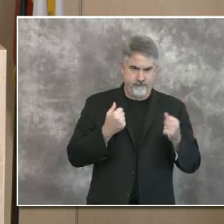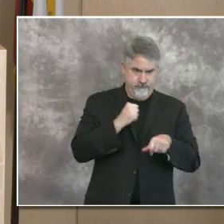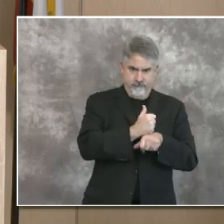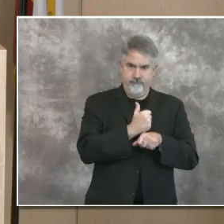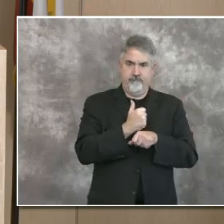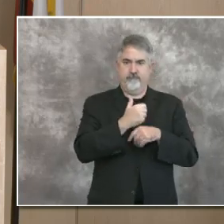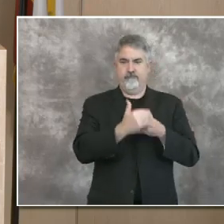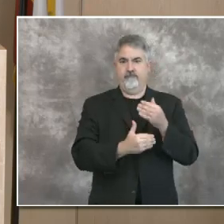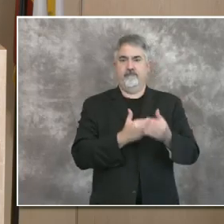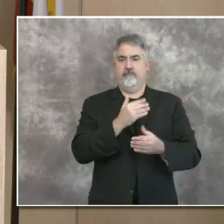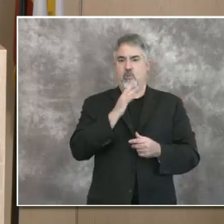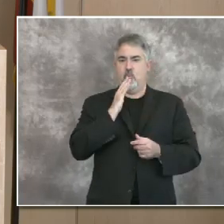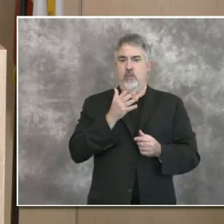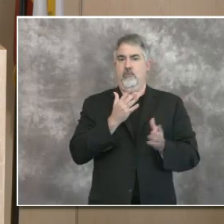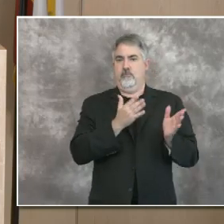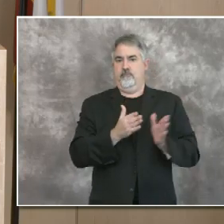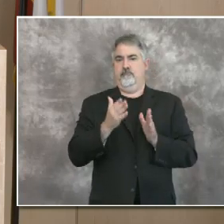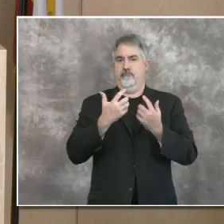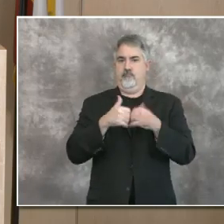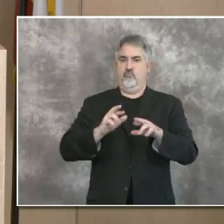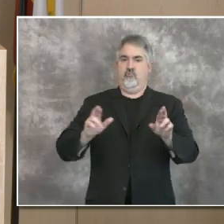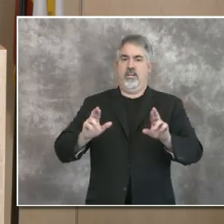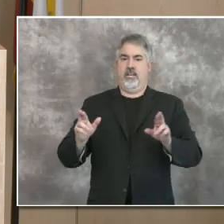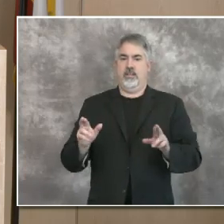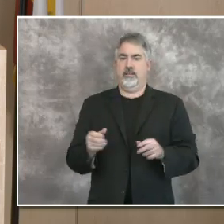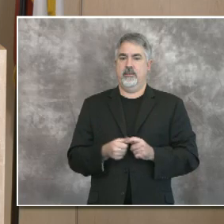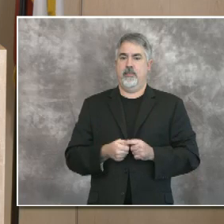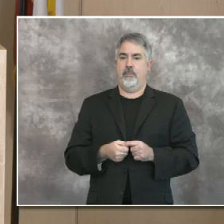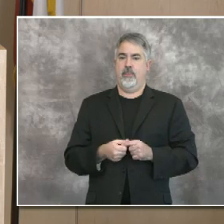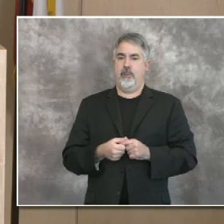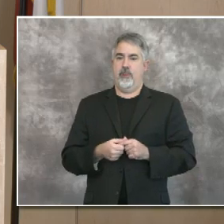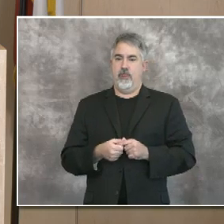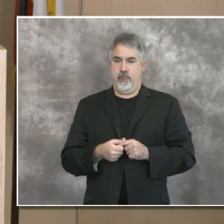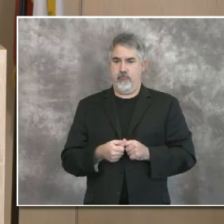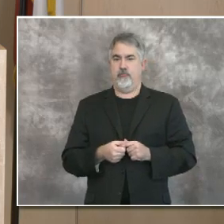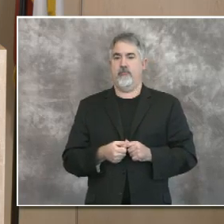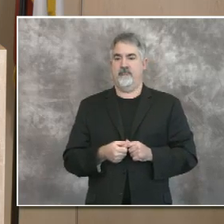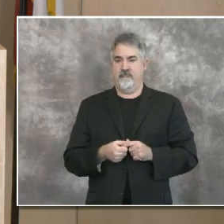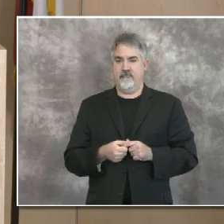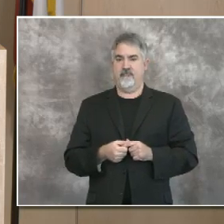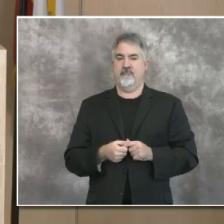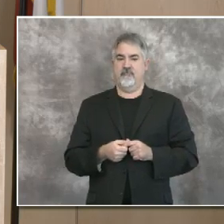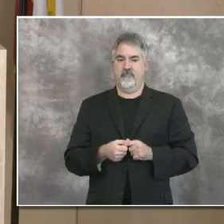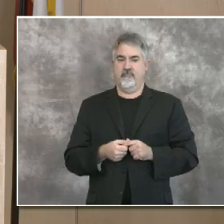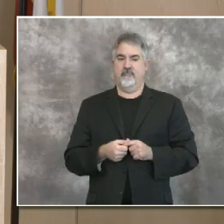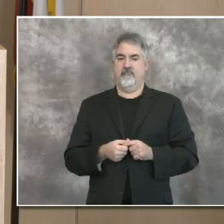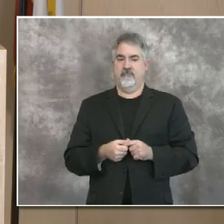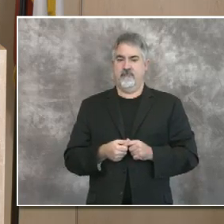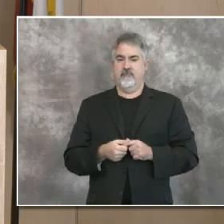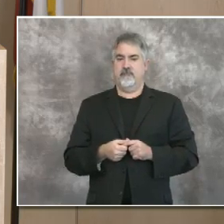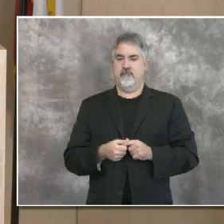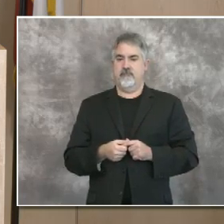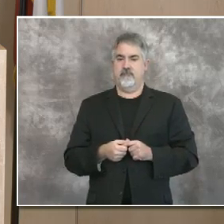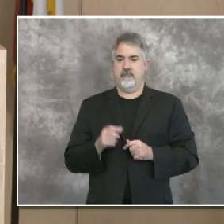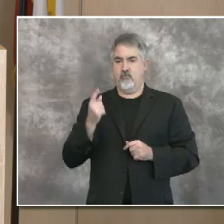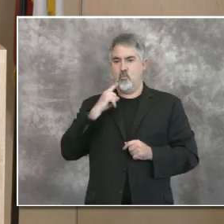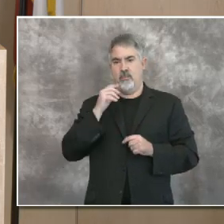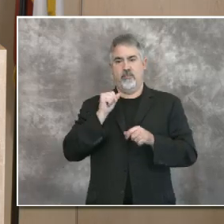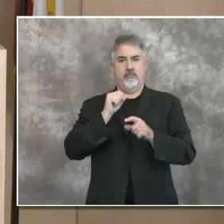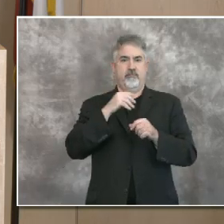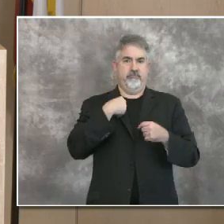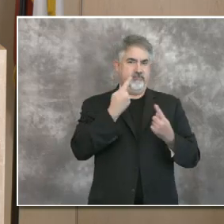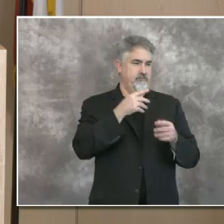those entities are tested, and we are doing the same thing for our outbreak congregate